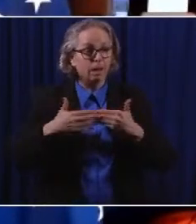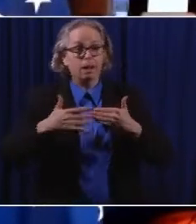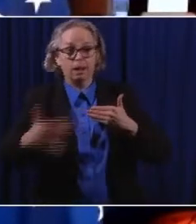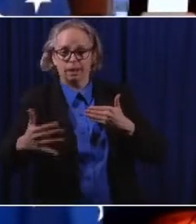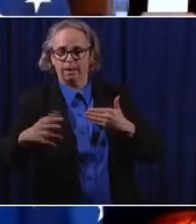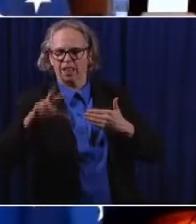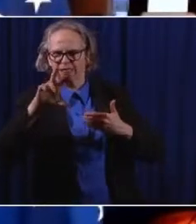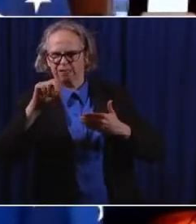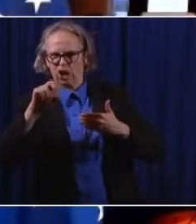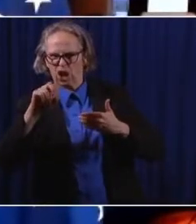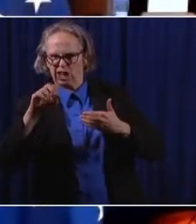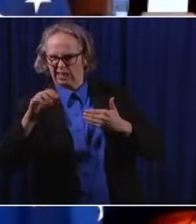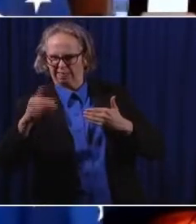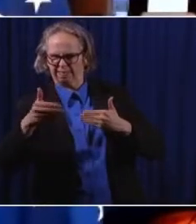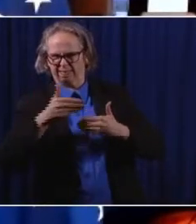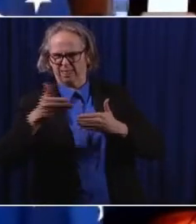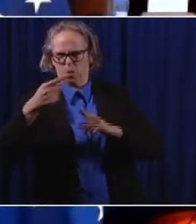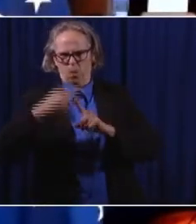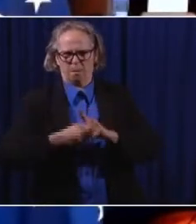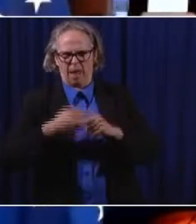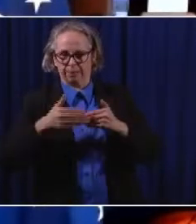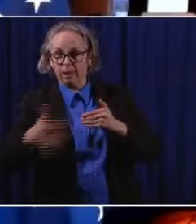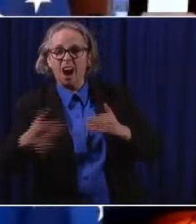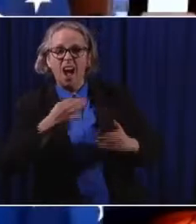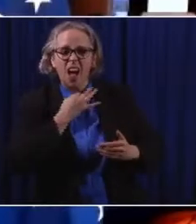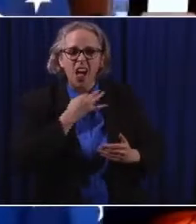who's interested in more information, go to